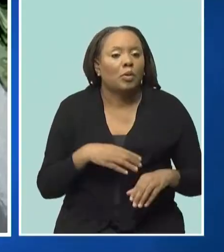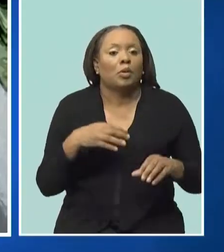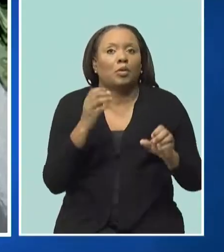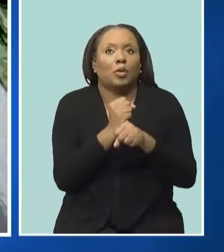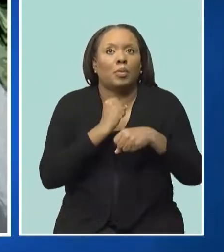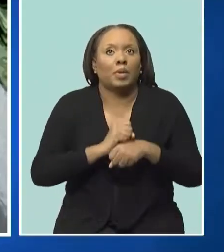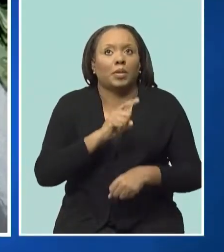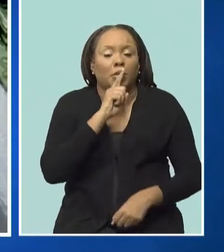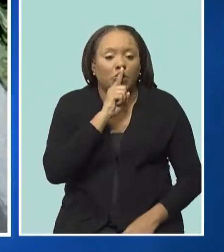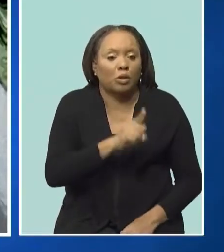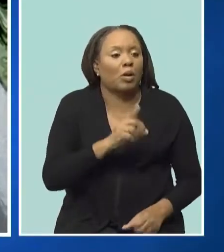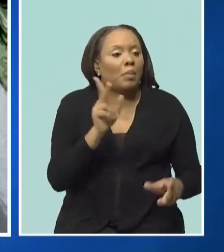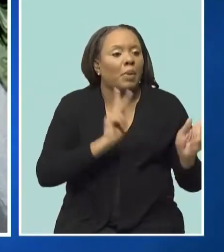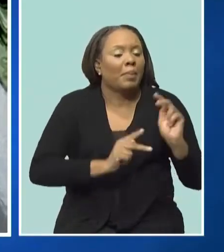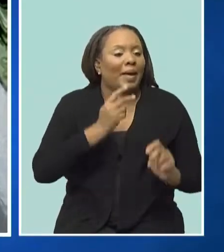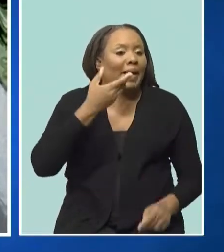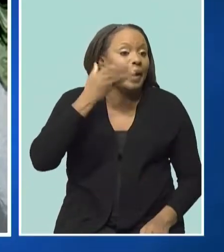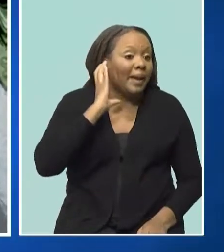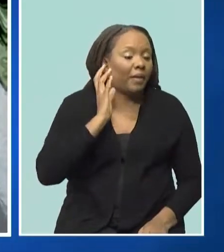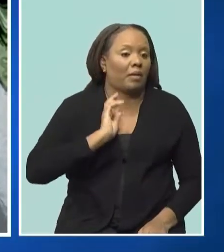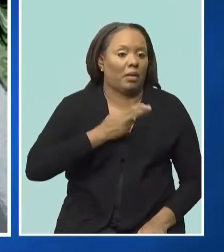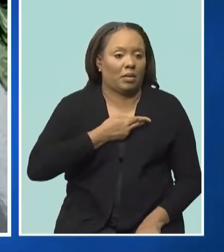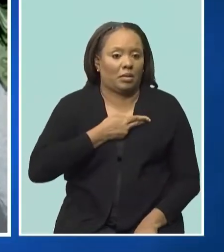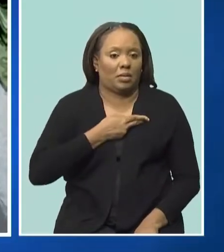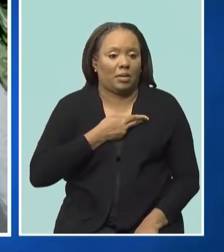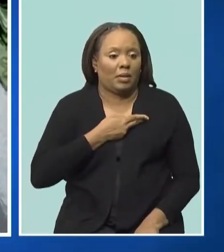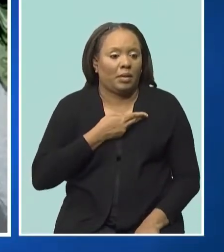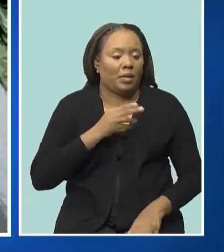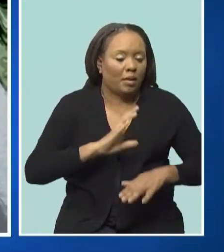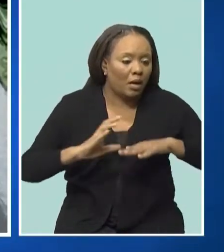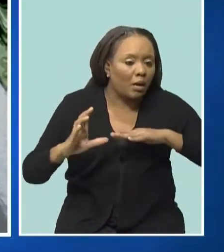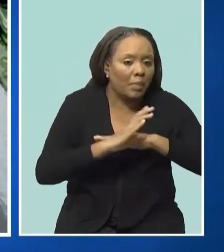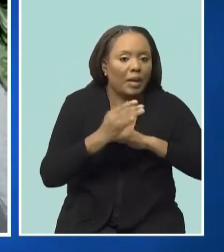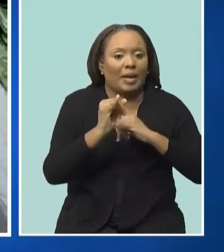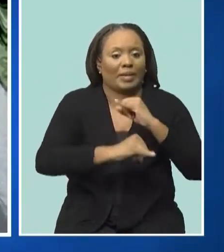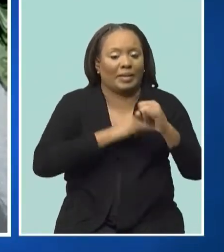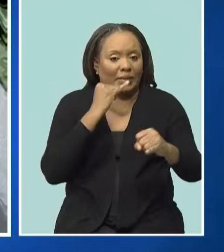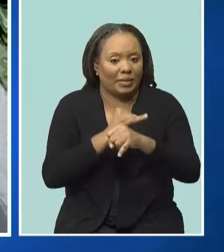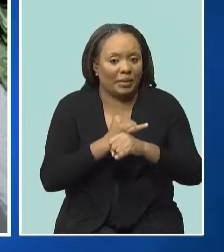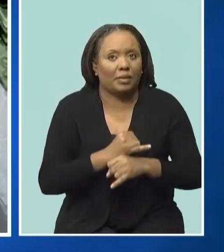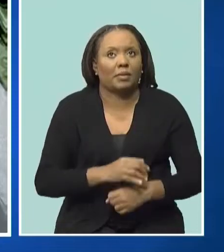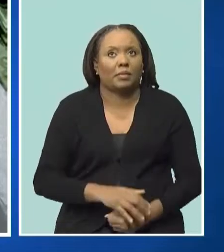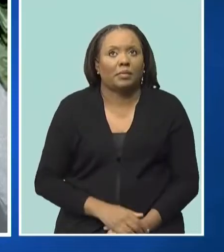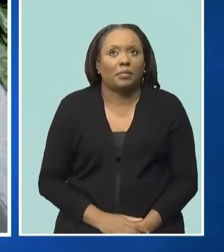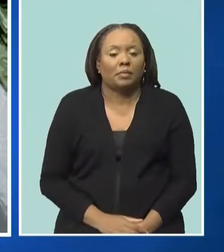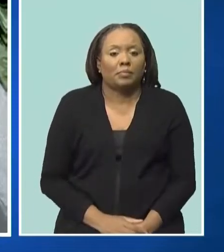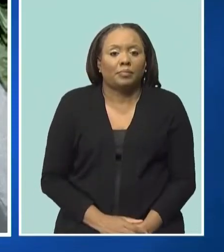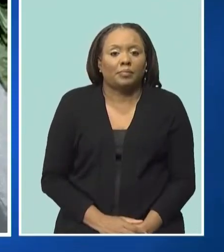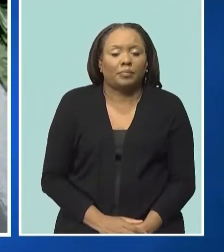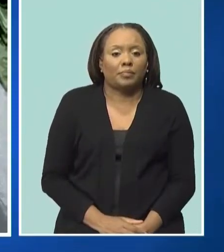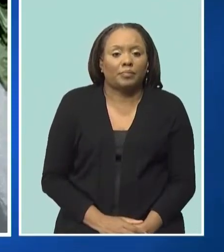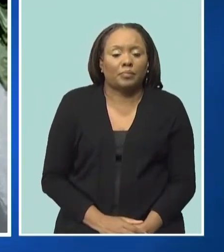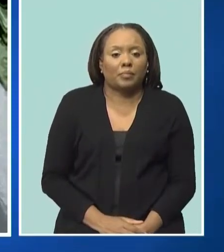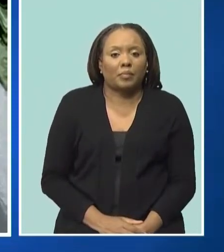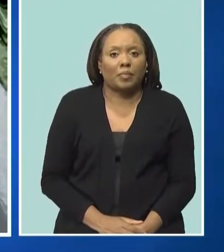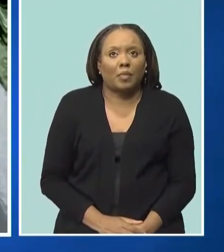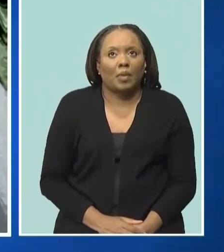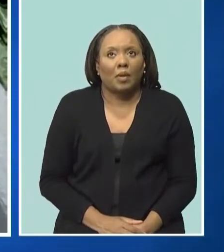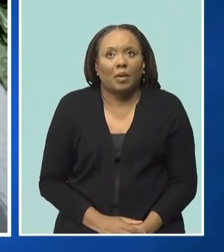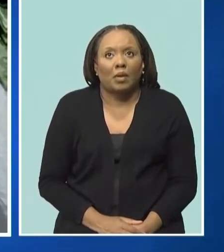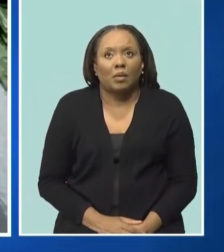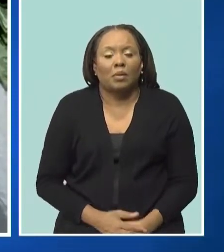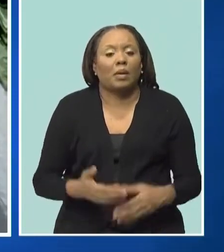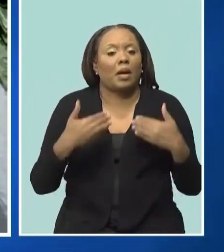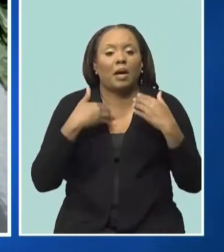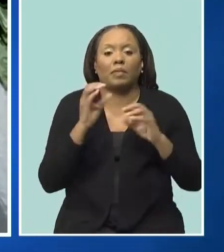locally, and we have no problem whatsoever at all in protesting in front of